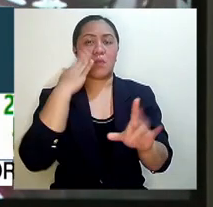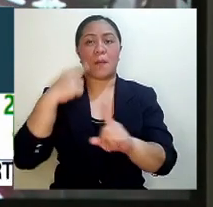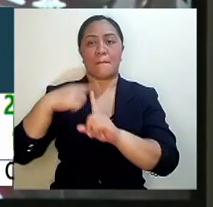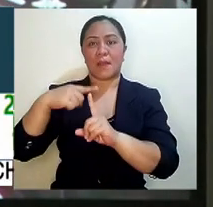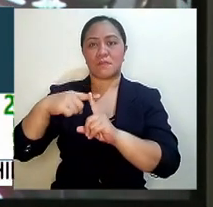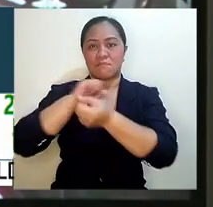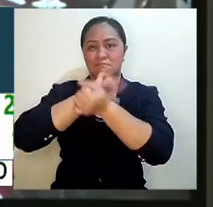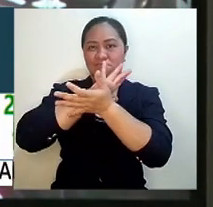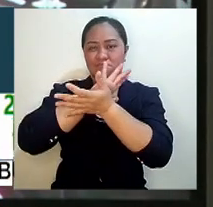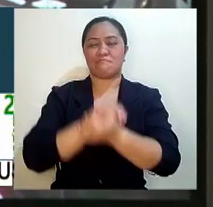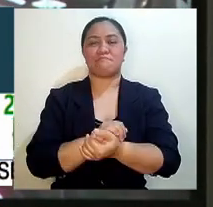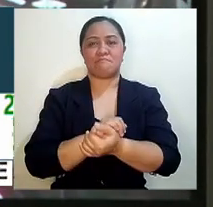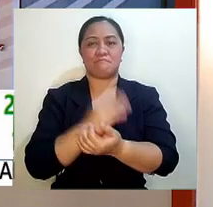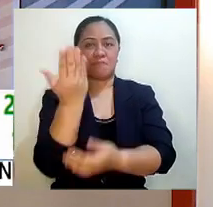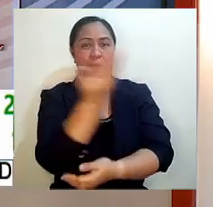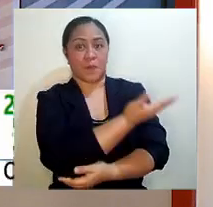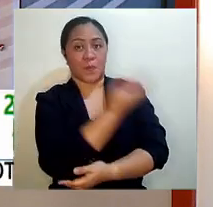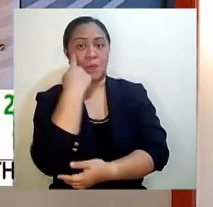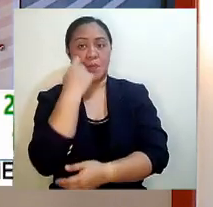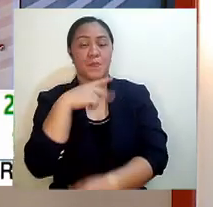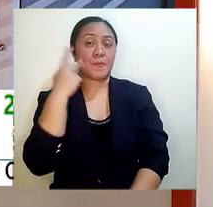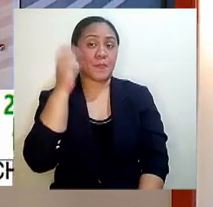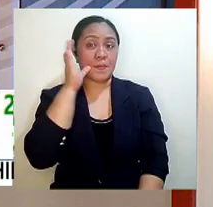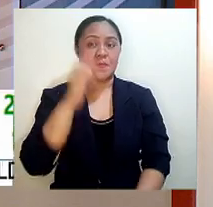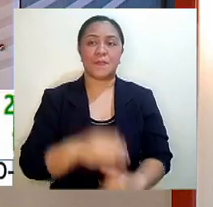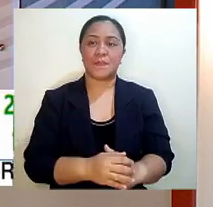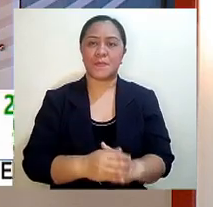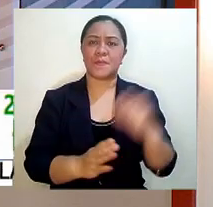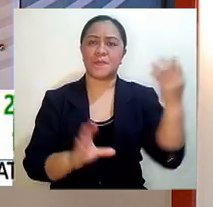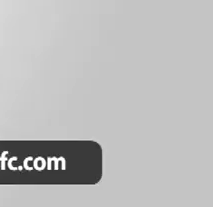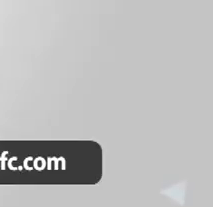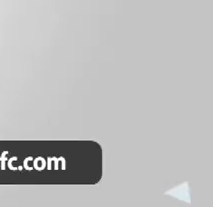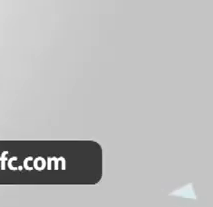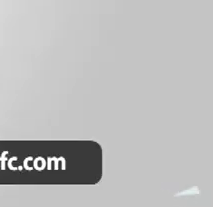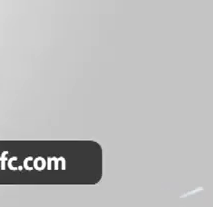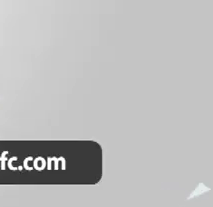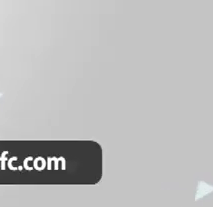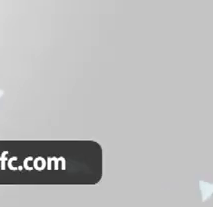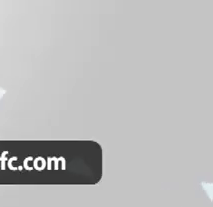Carmina? Thanks a lot. Our correspondent Mike Navarro there joining us on the line. Appreciate it, Mike. He keeps safe.